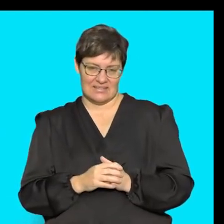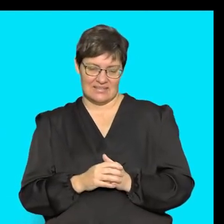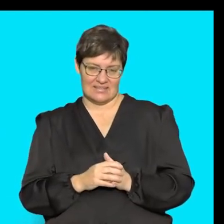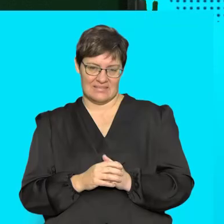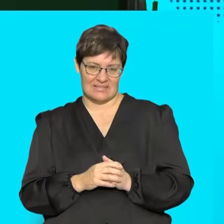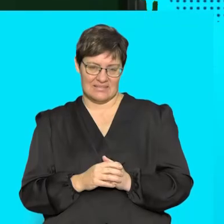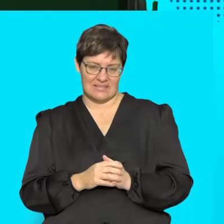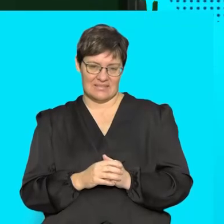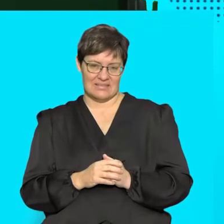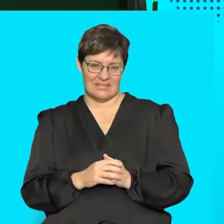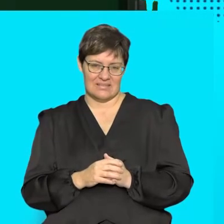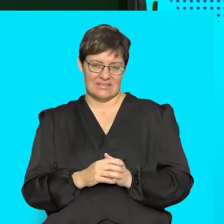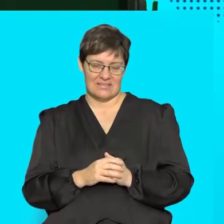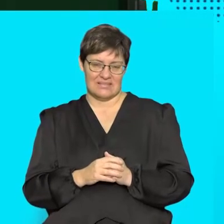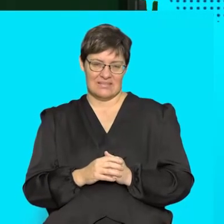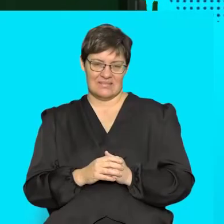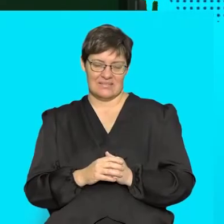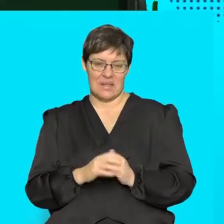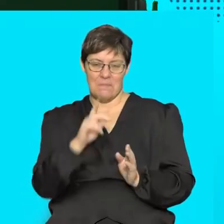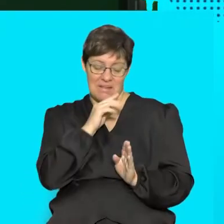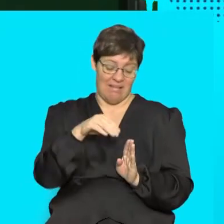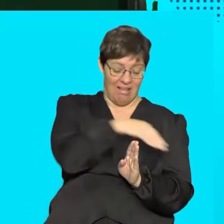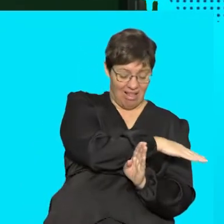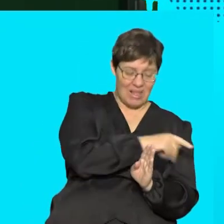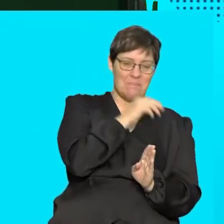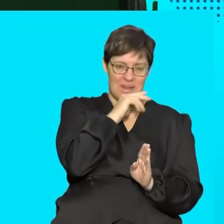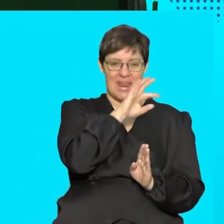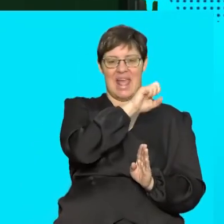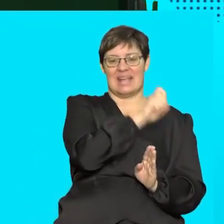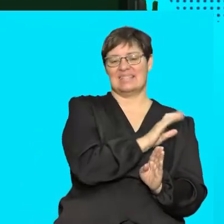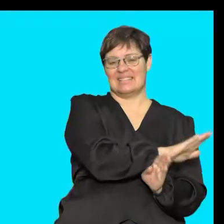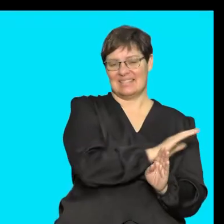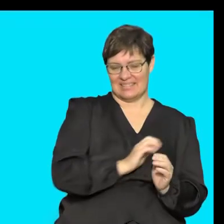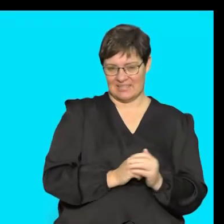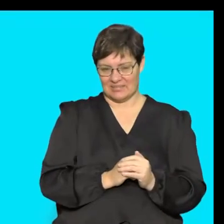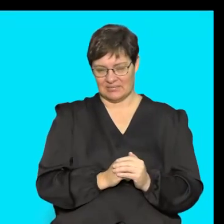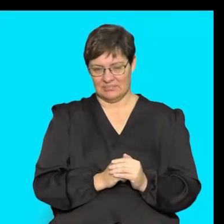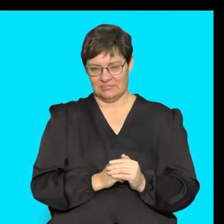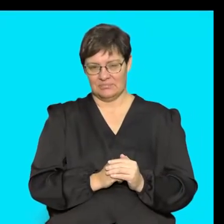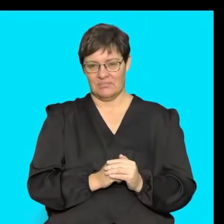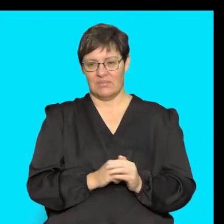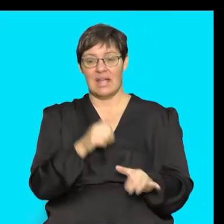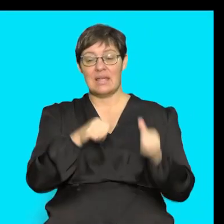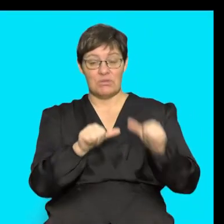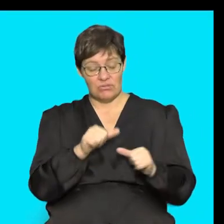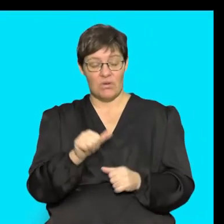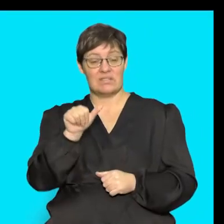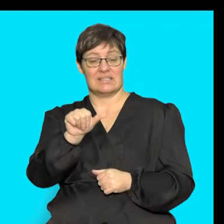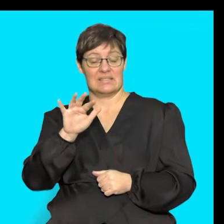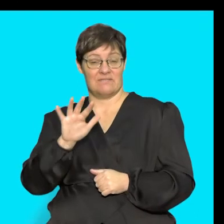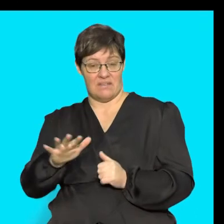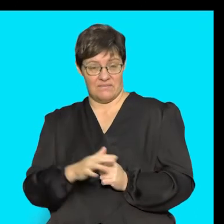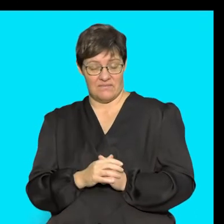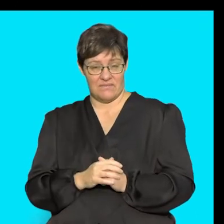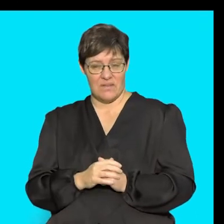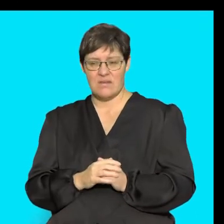what? 86. I'll be extrapolating, I think. Okay. Now, for a chemistry mark of